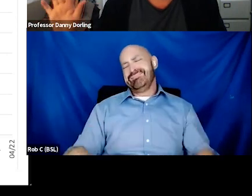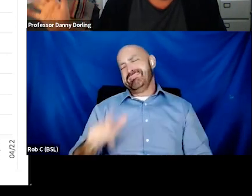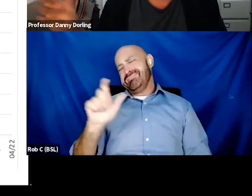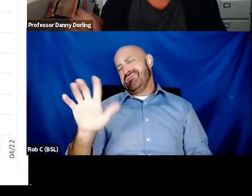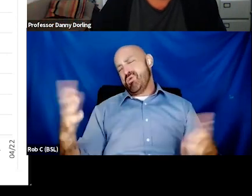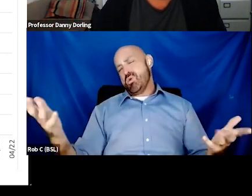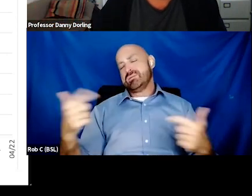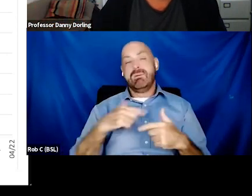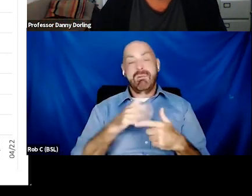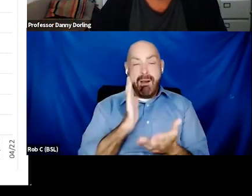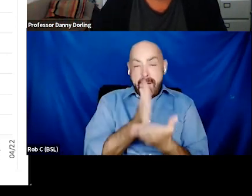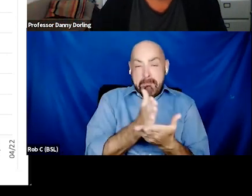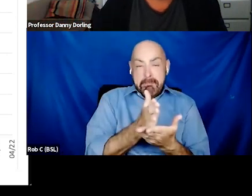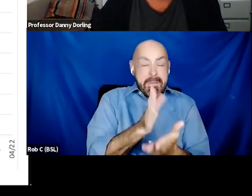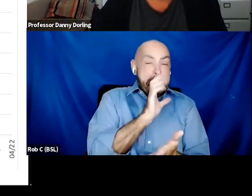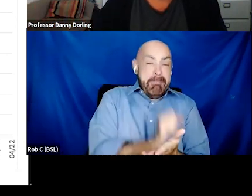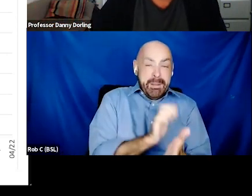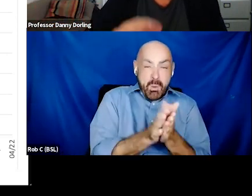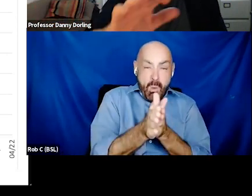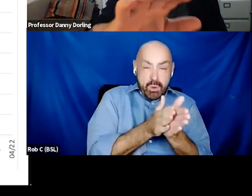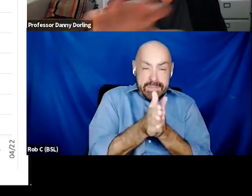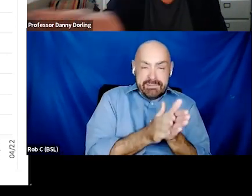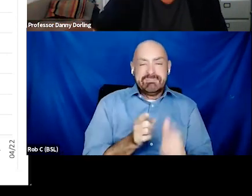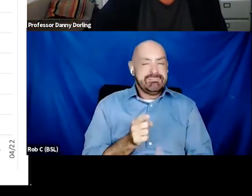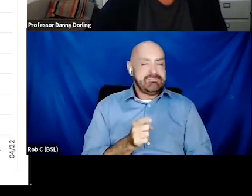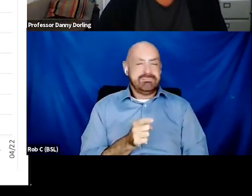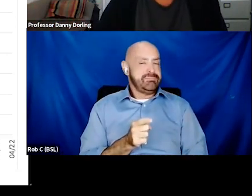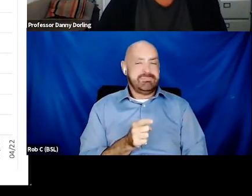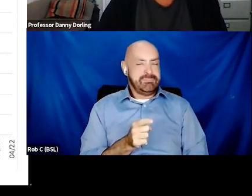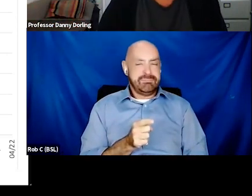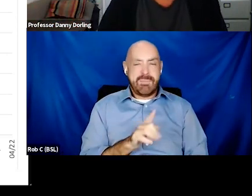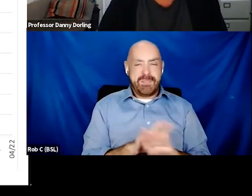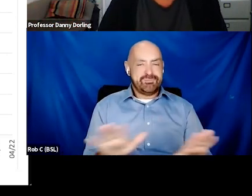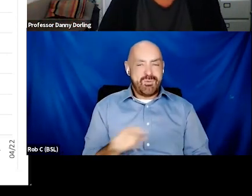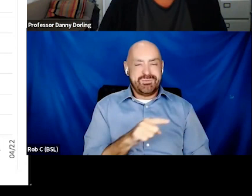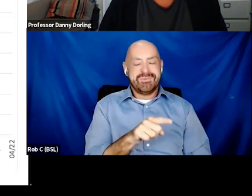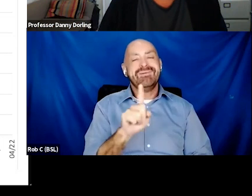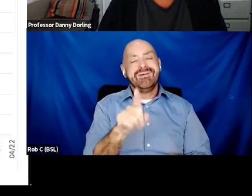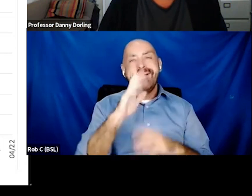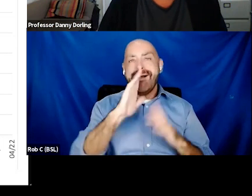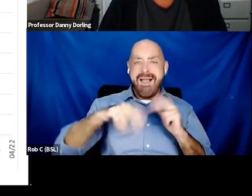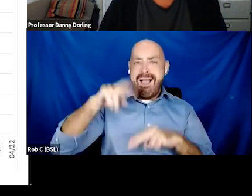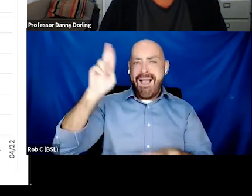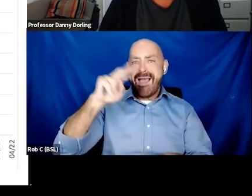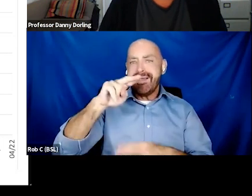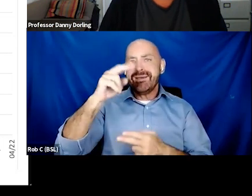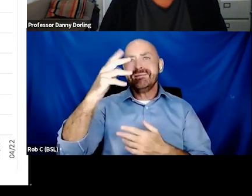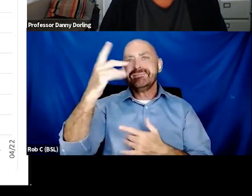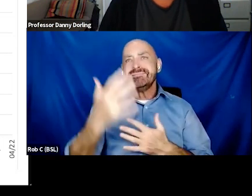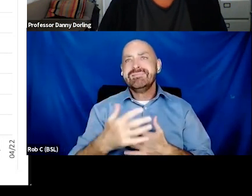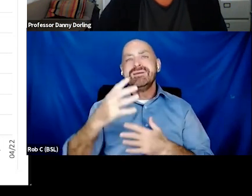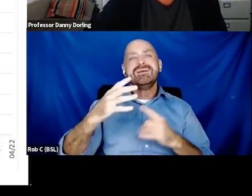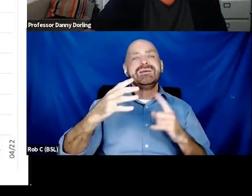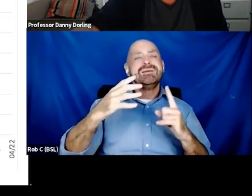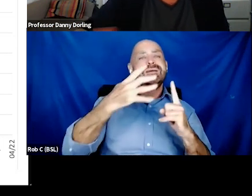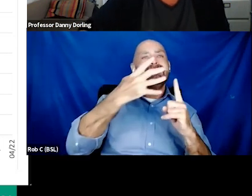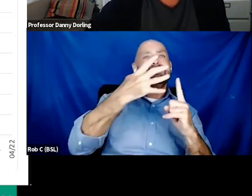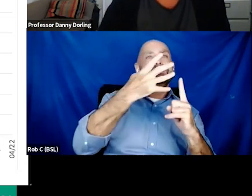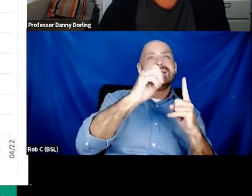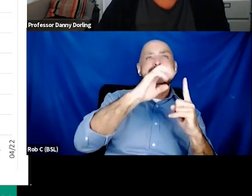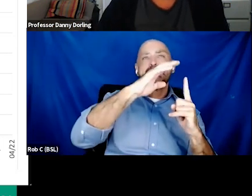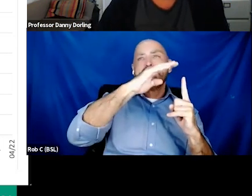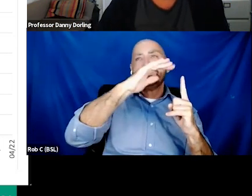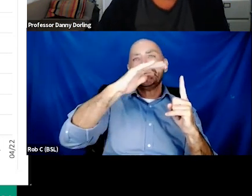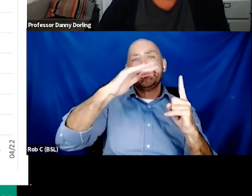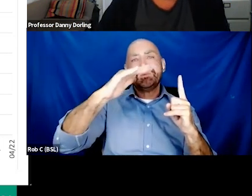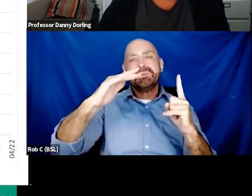that particularly men don't. But anyway, very high rates, over 90%, dropping slowly over time